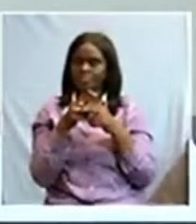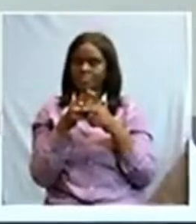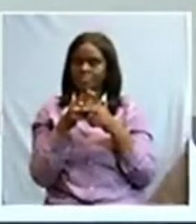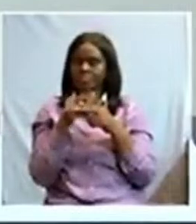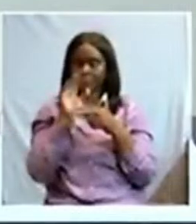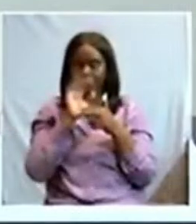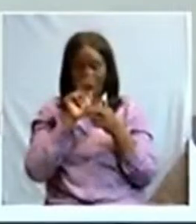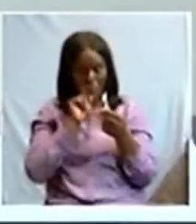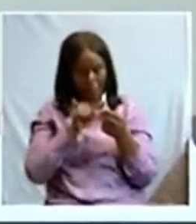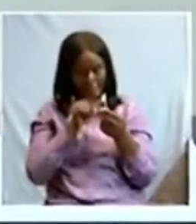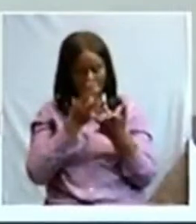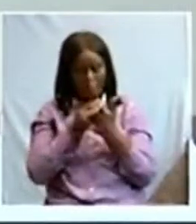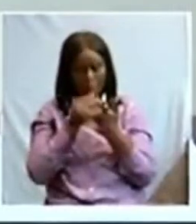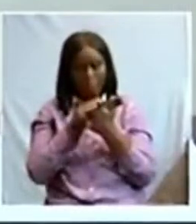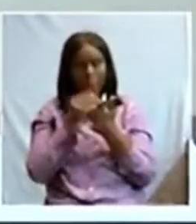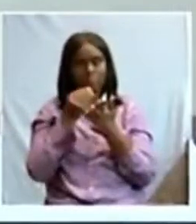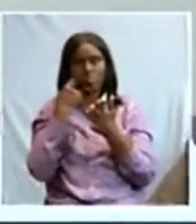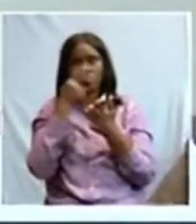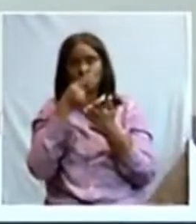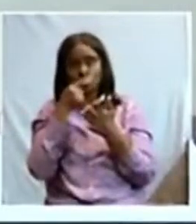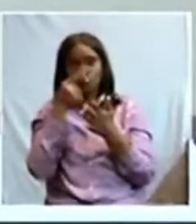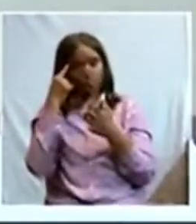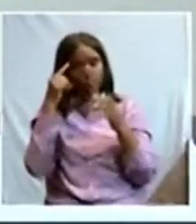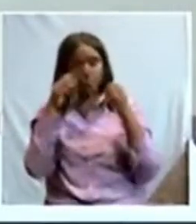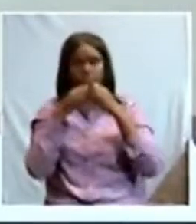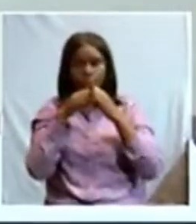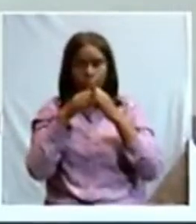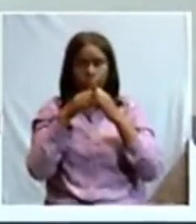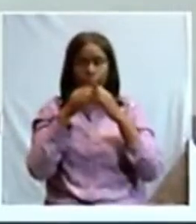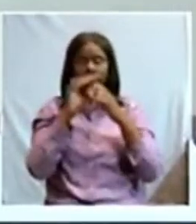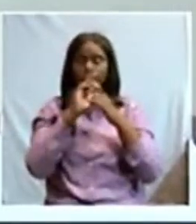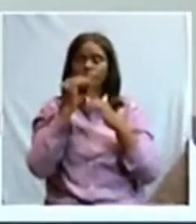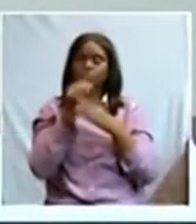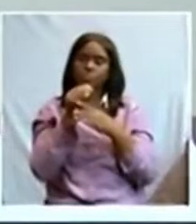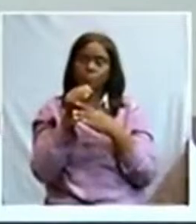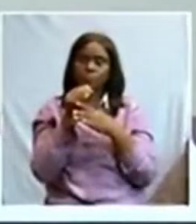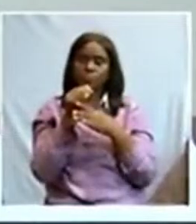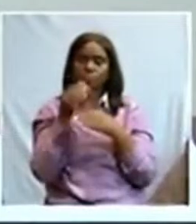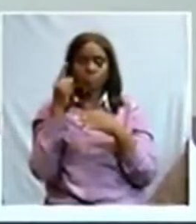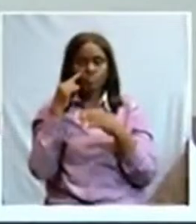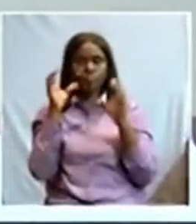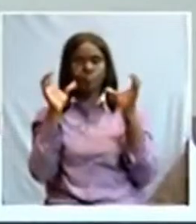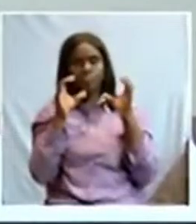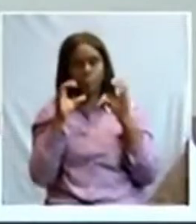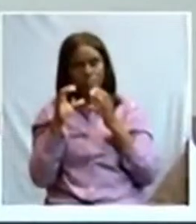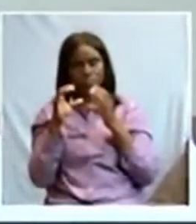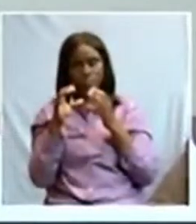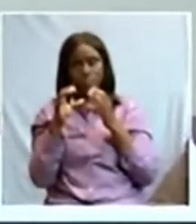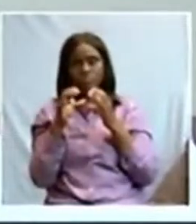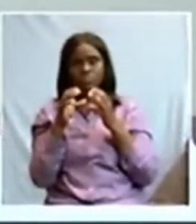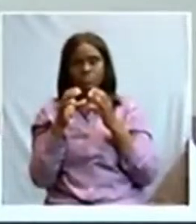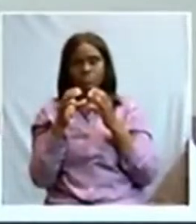whose money is this? Is this for the bank or for the council?